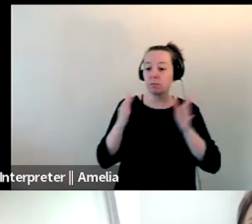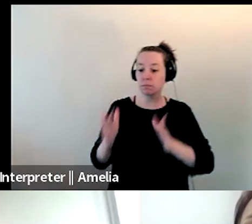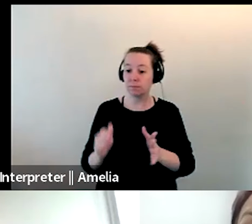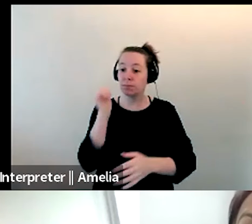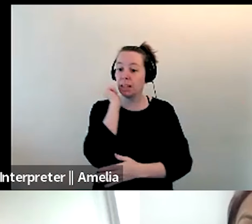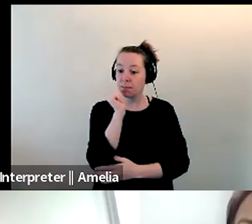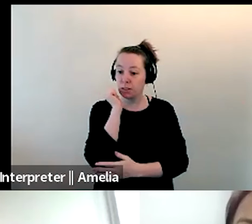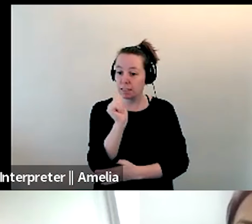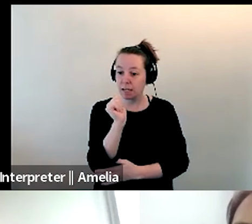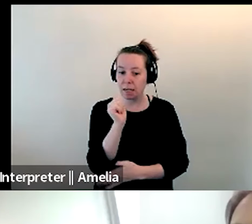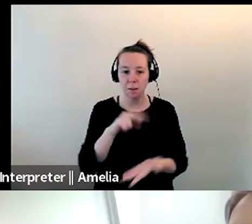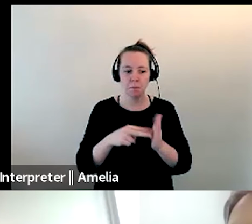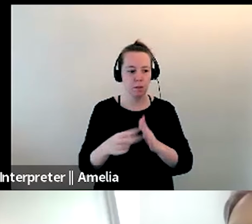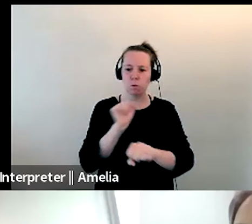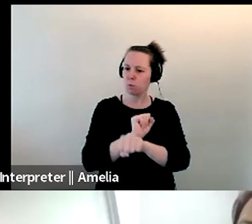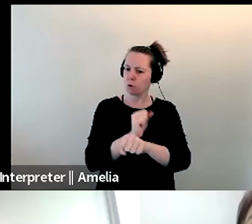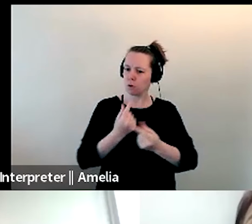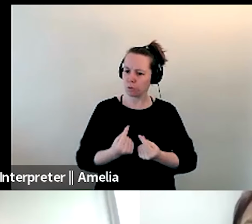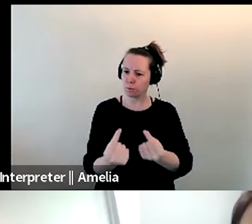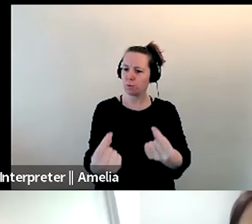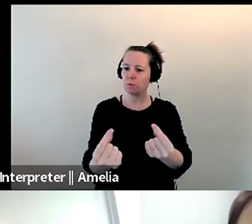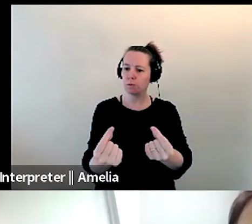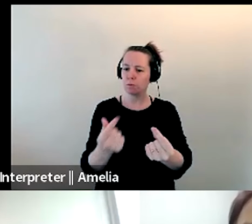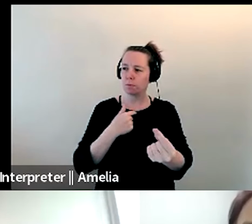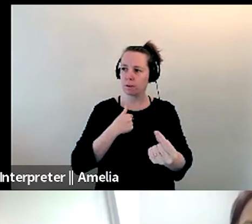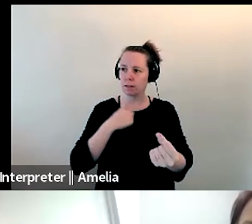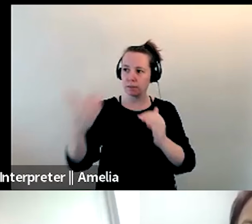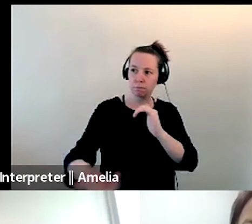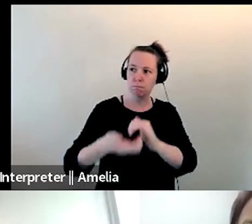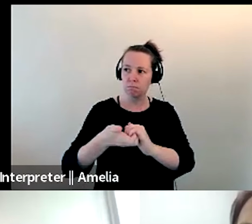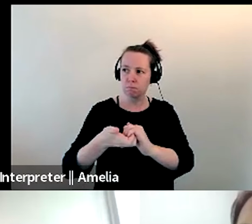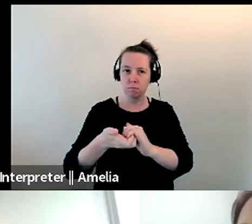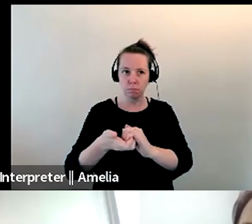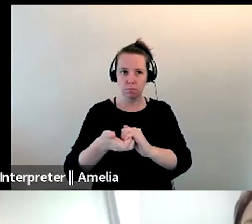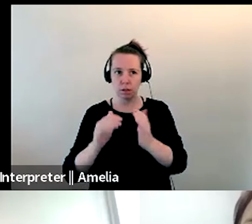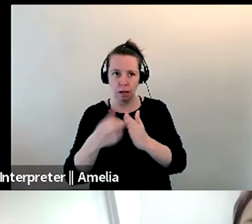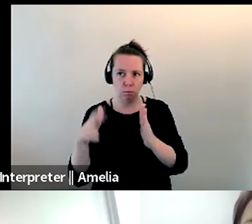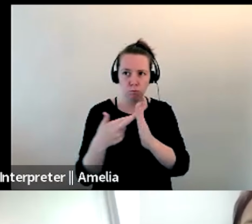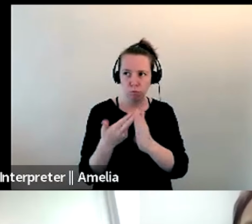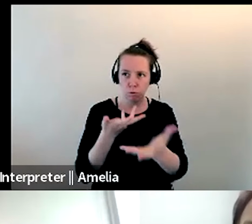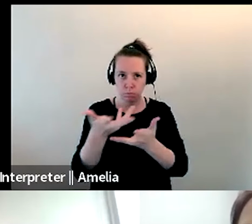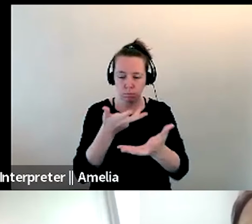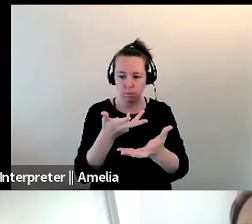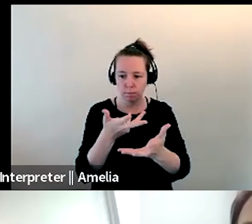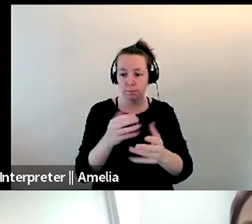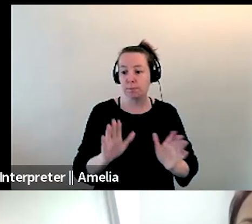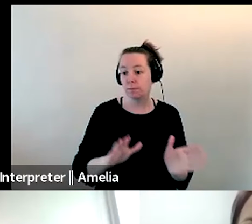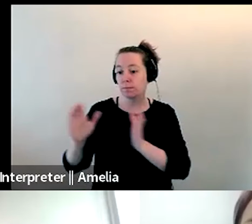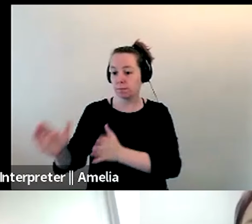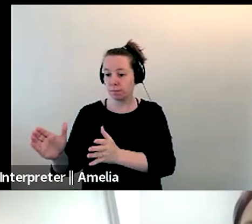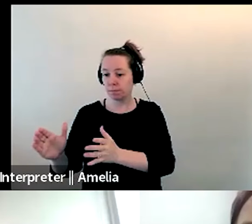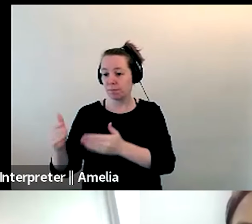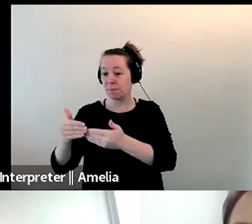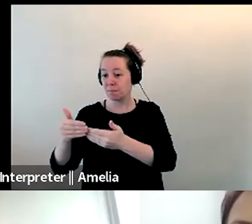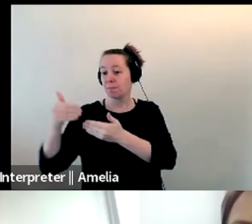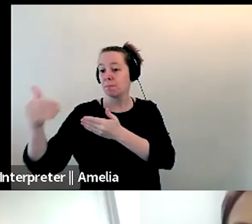you bring to work. And the overextended, that means when you are using your strengths,